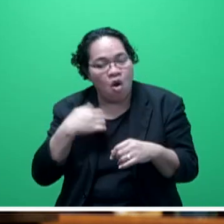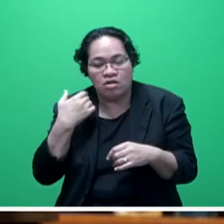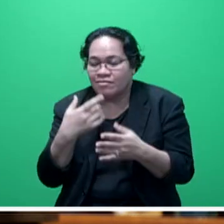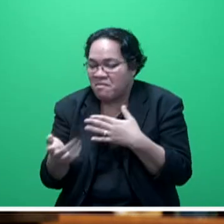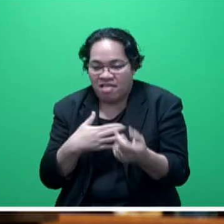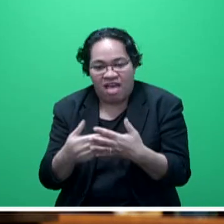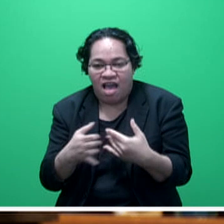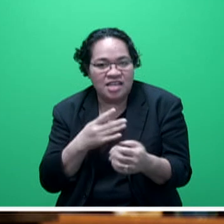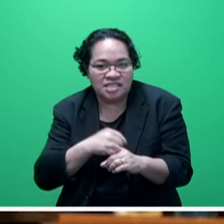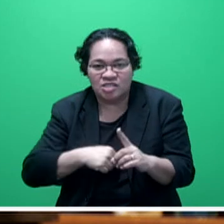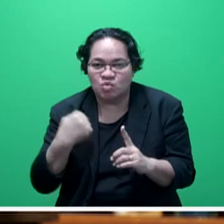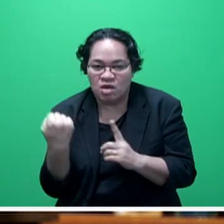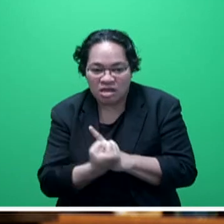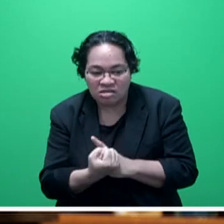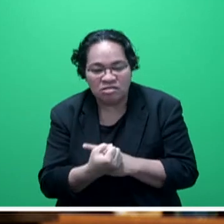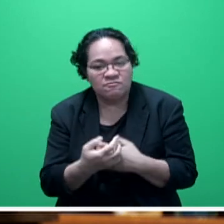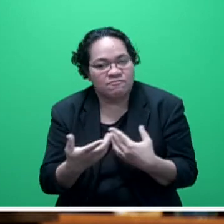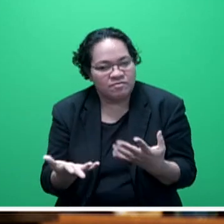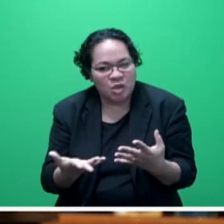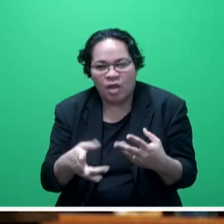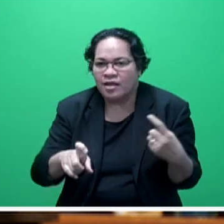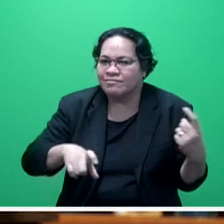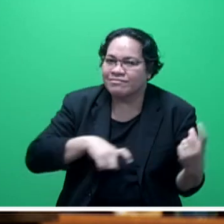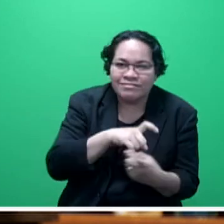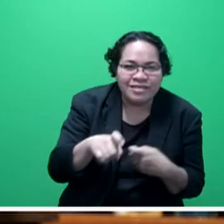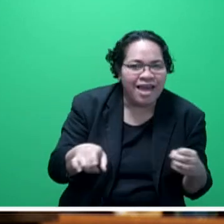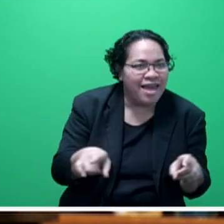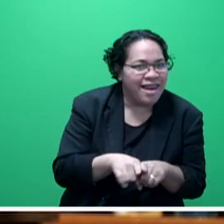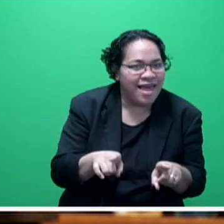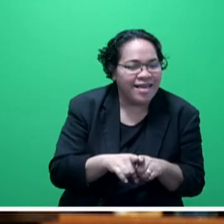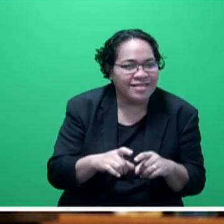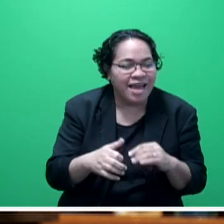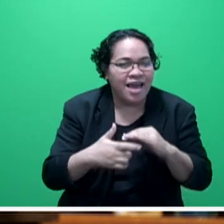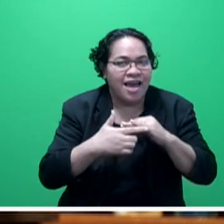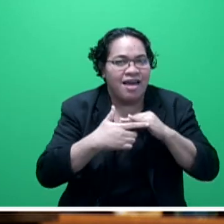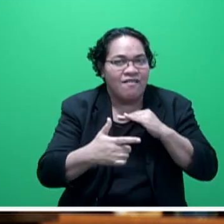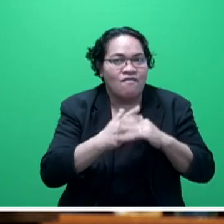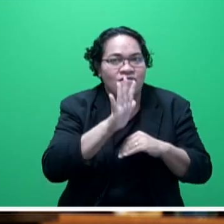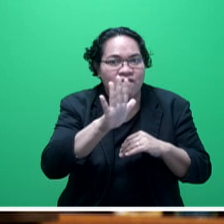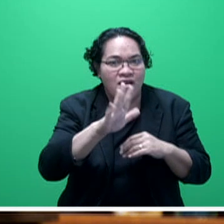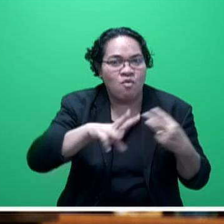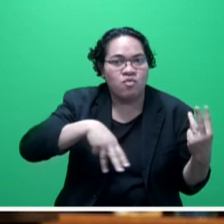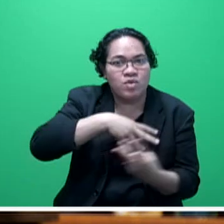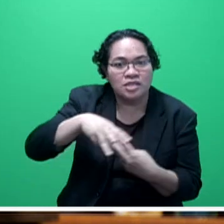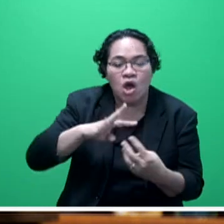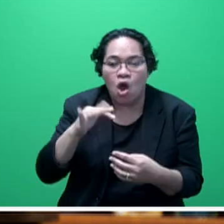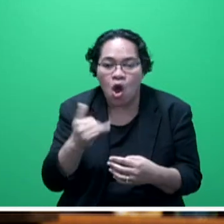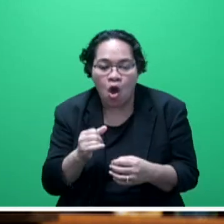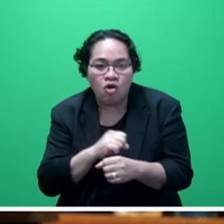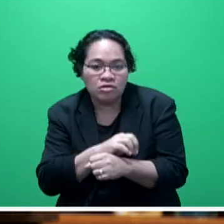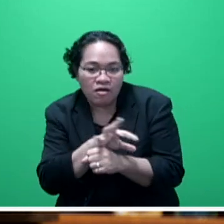was. Whether it is a natural disaster like Category 5 Cyclone Winston, or be it COVID-19